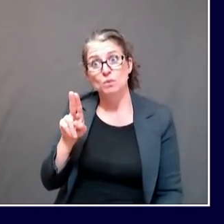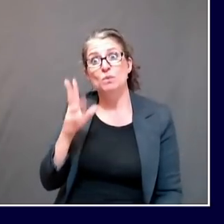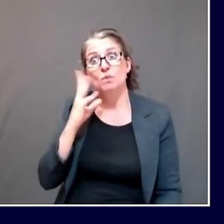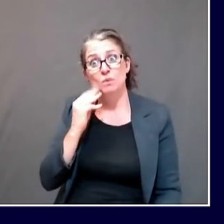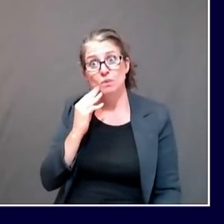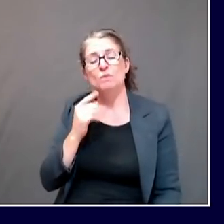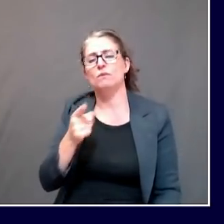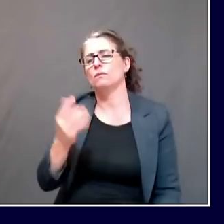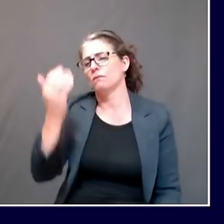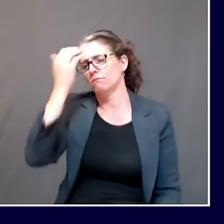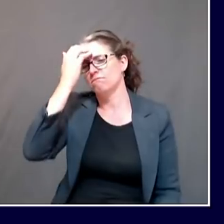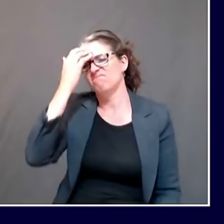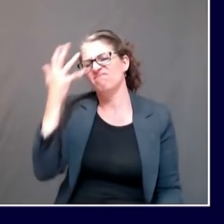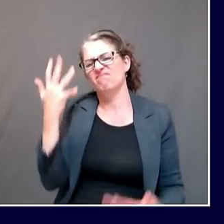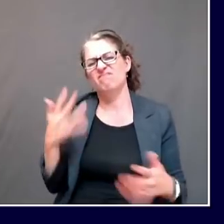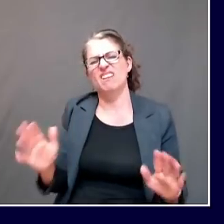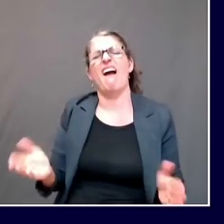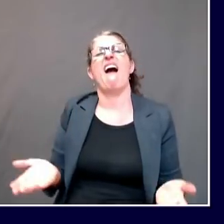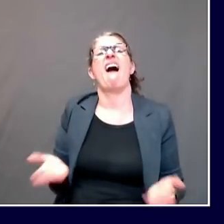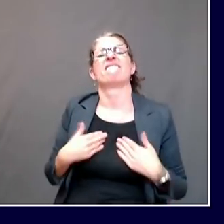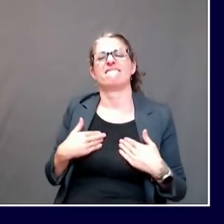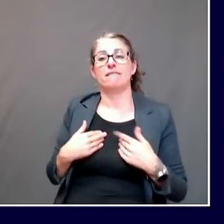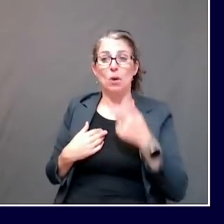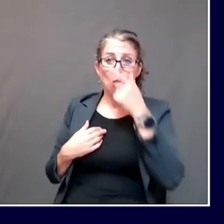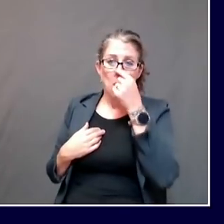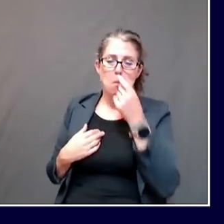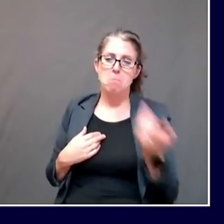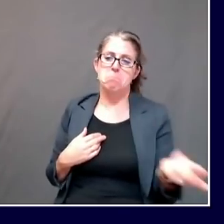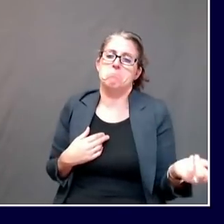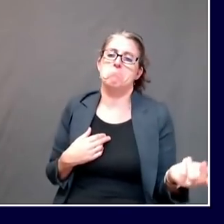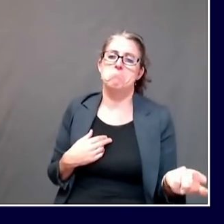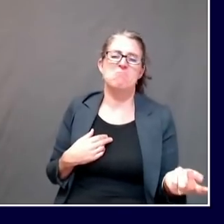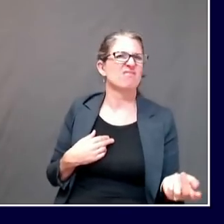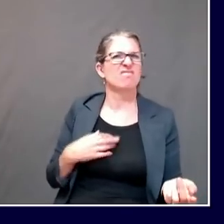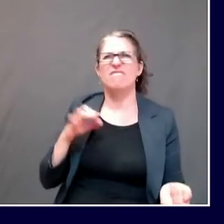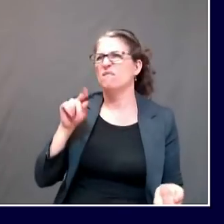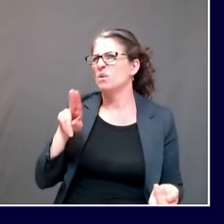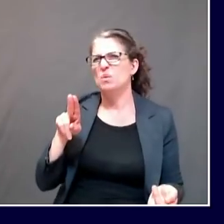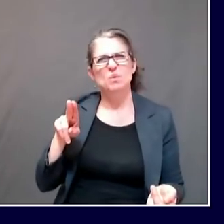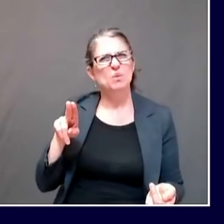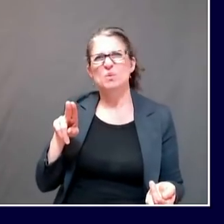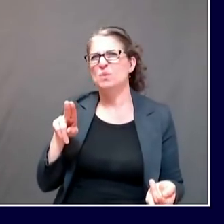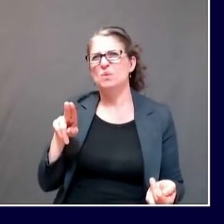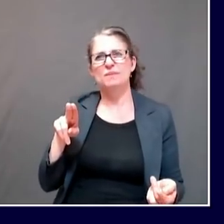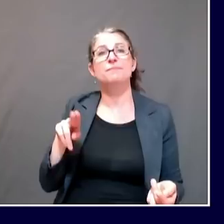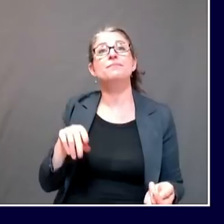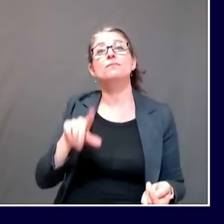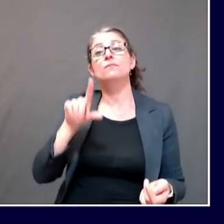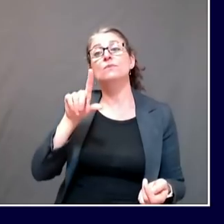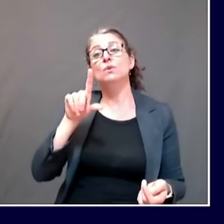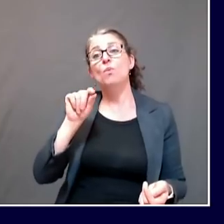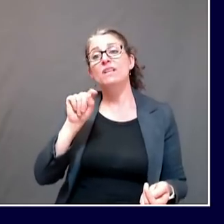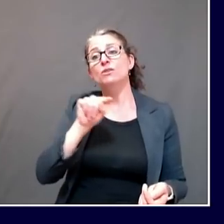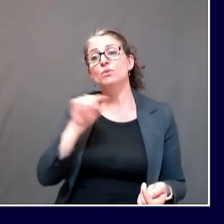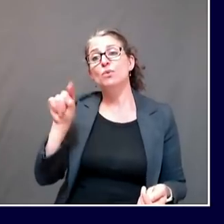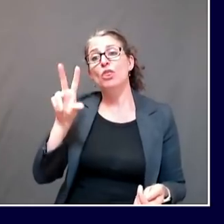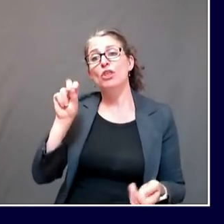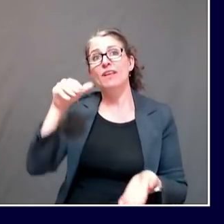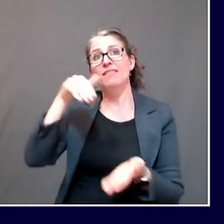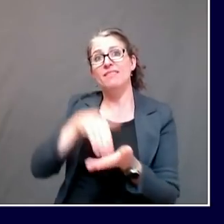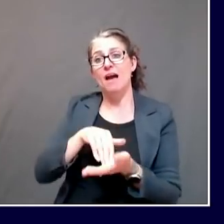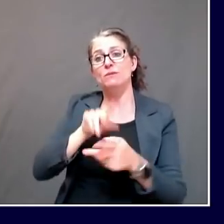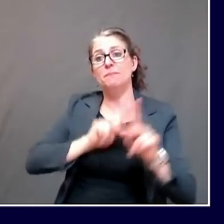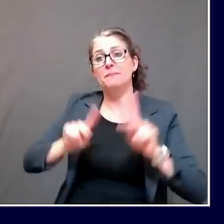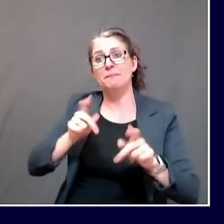the flu shot can protect you against. And so while I appreciate that everyone would want to question where the components of the flu shot